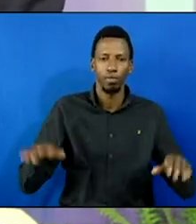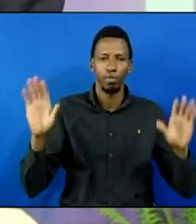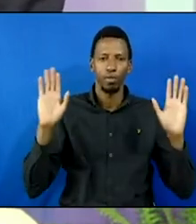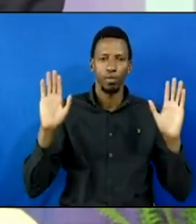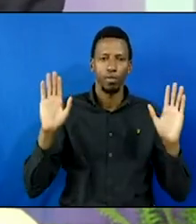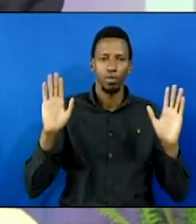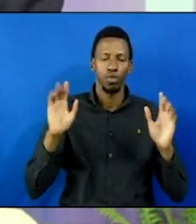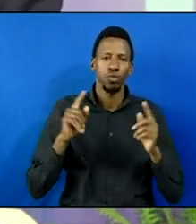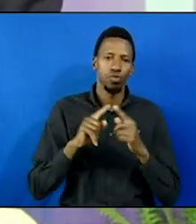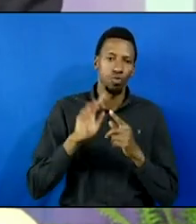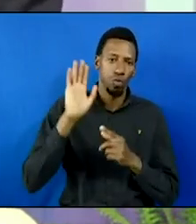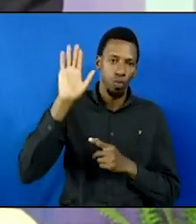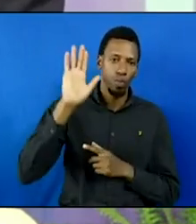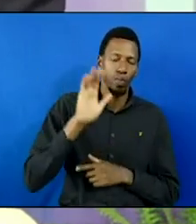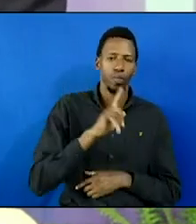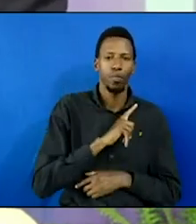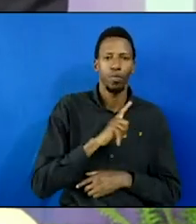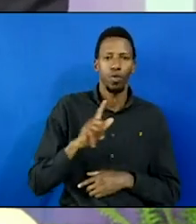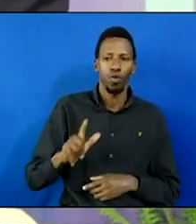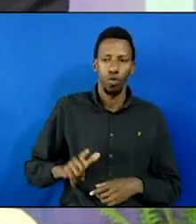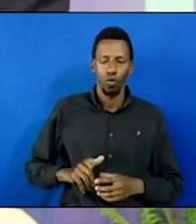to his lordship.